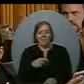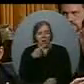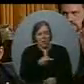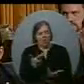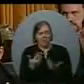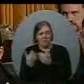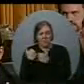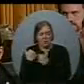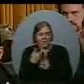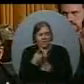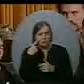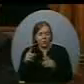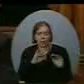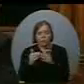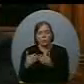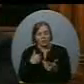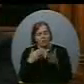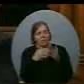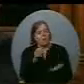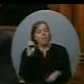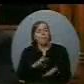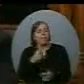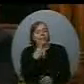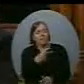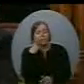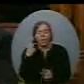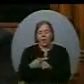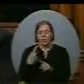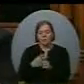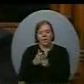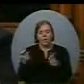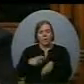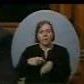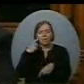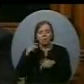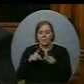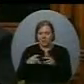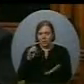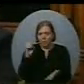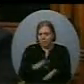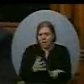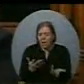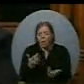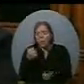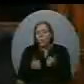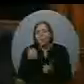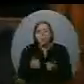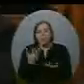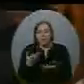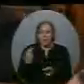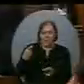people into long-term housing? Does he have a plan, or is this a desire to punish an impoverished little community for making him look bad?